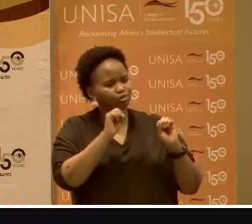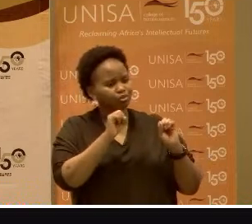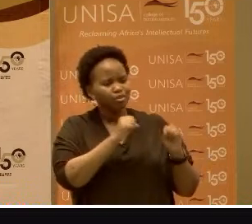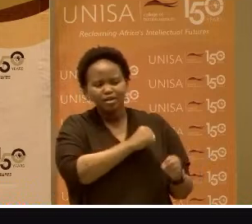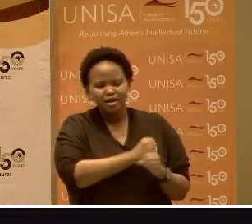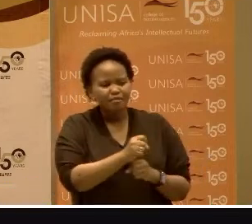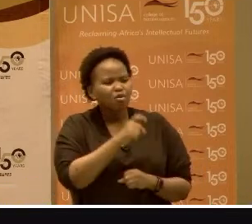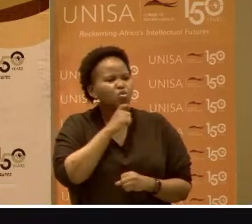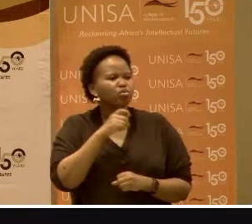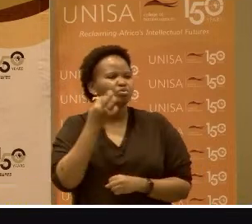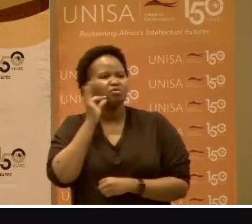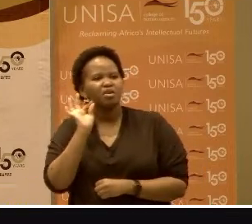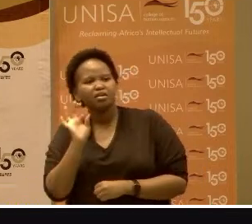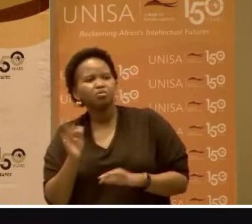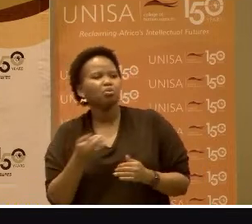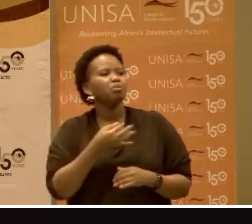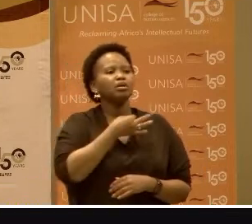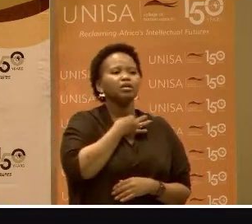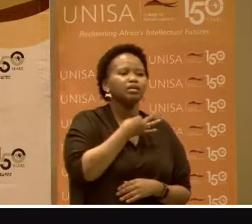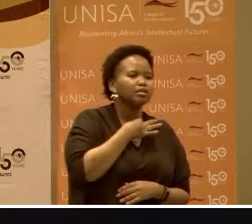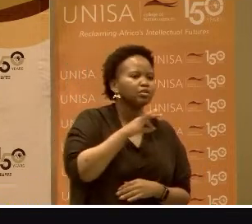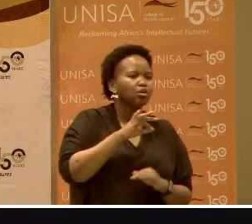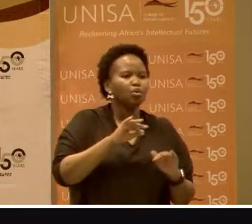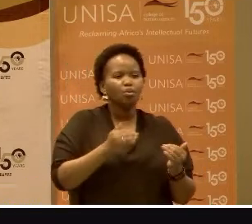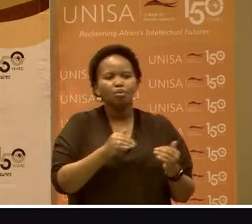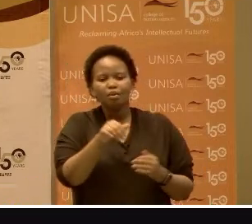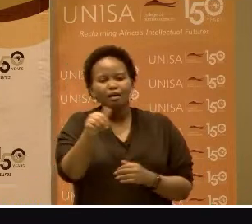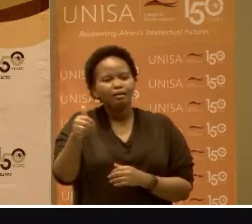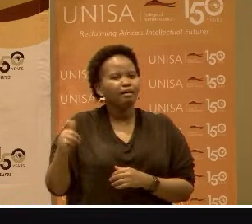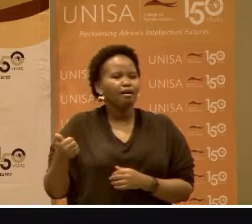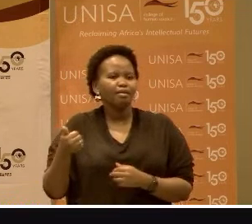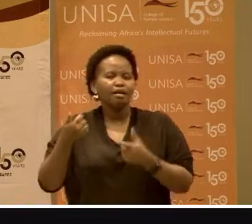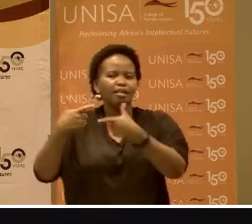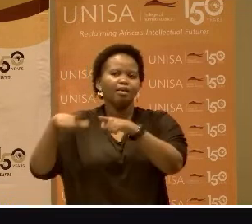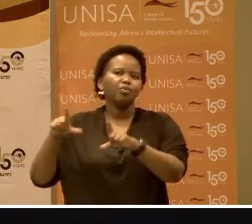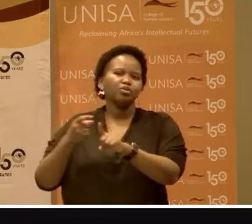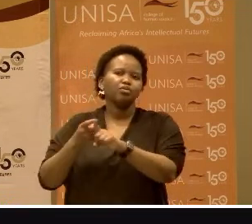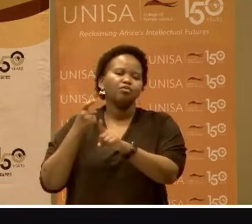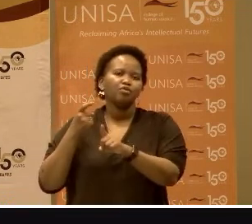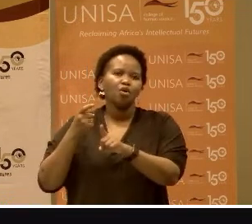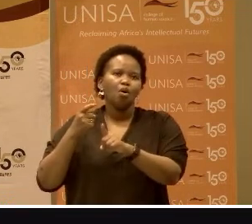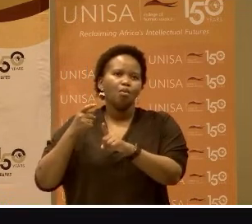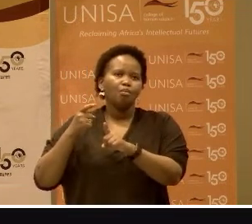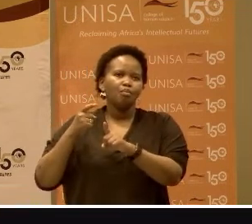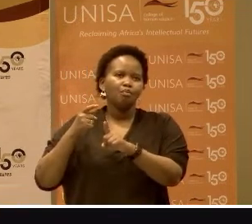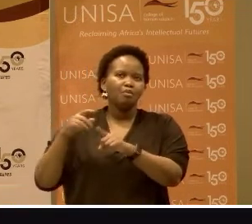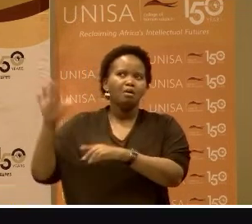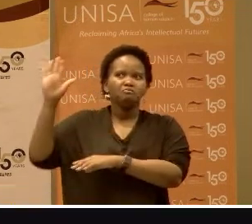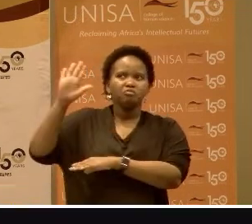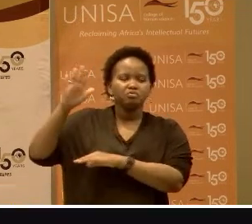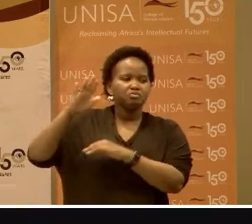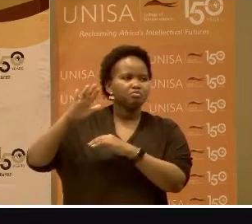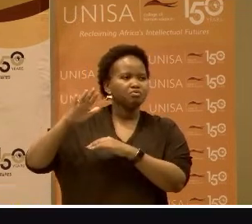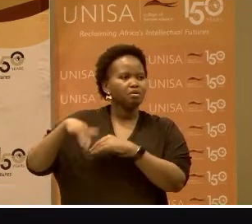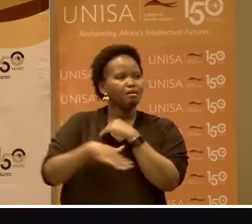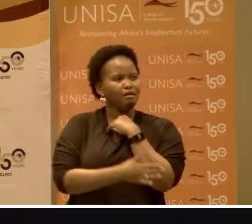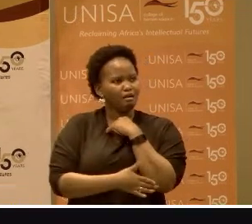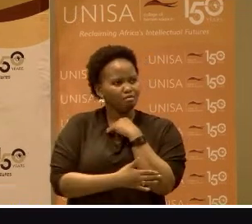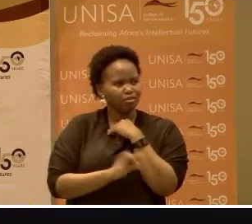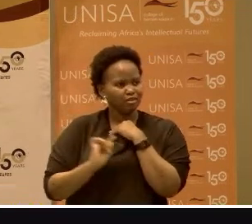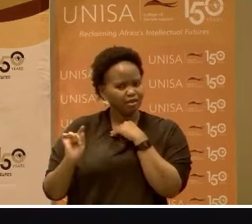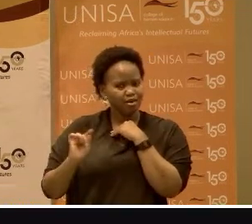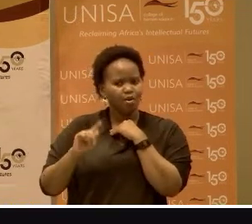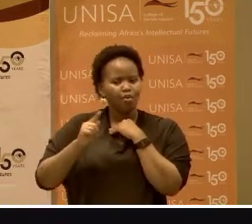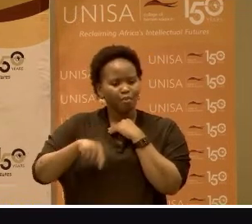French alone. We should stop using Portuguese alone. Okay, we have our own indigenous language. So